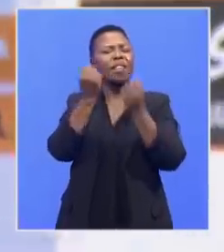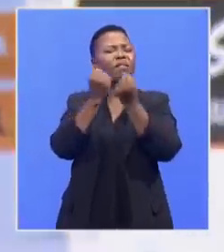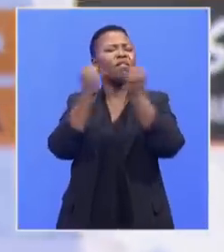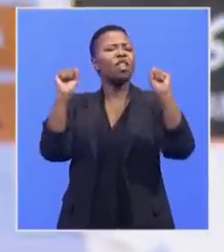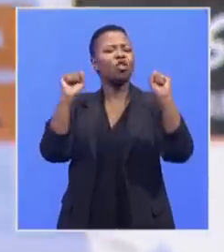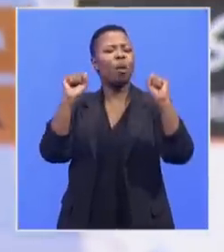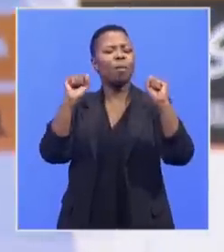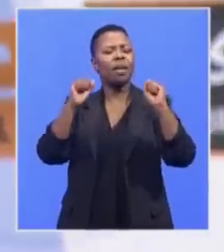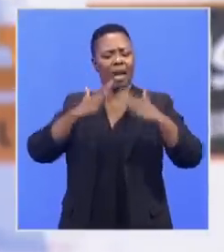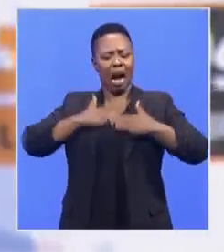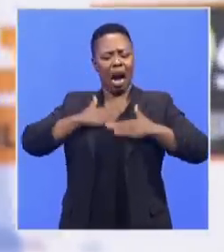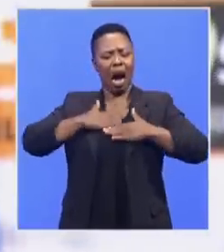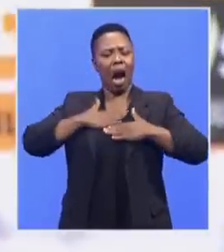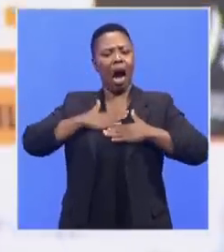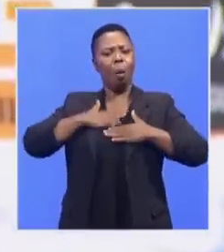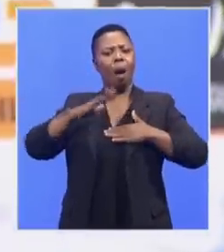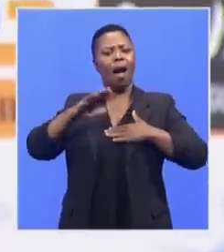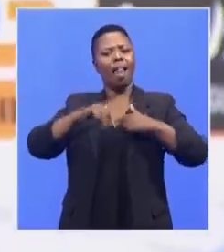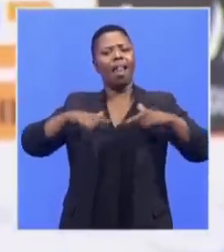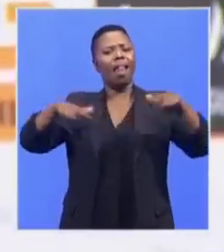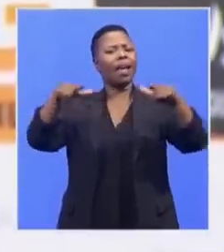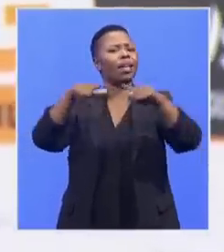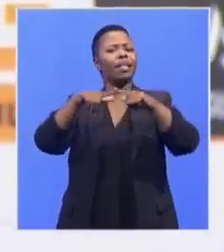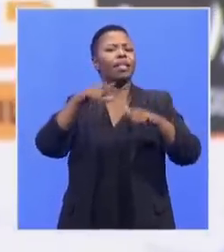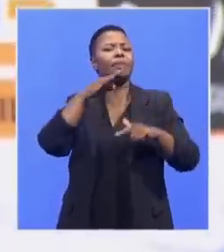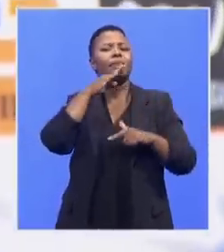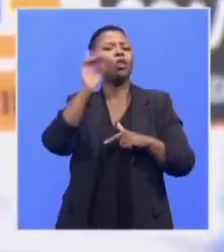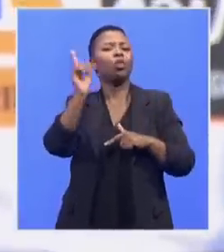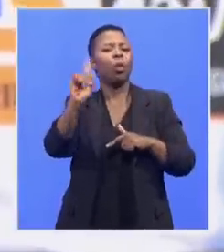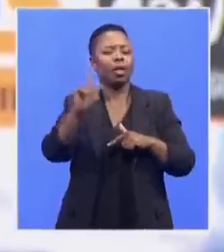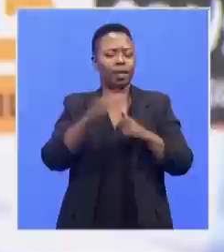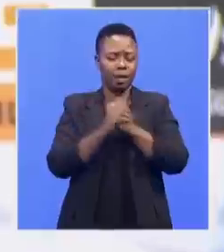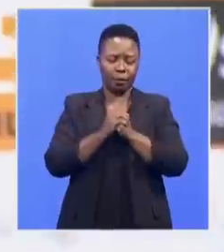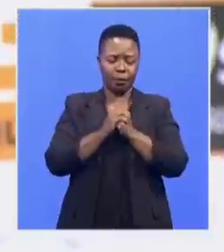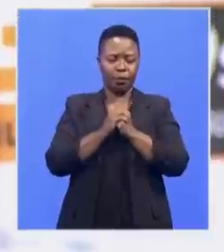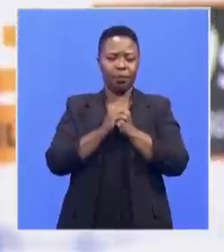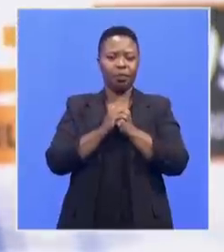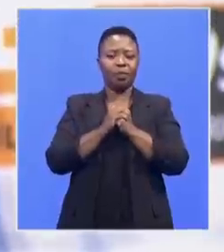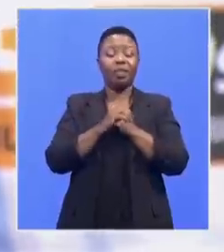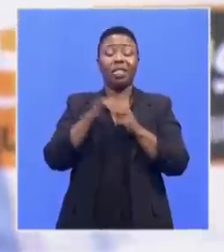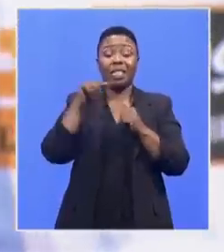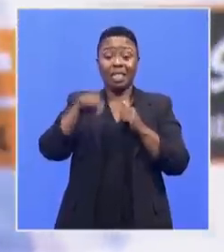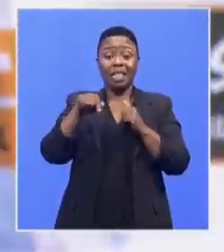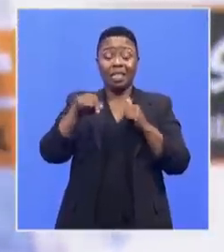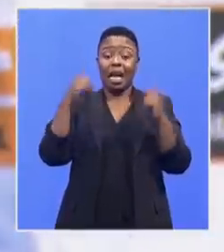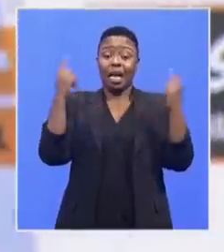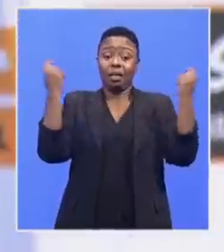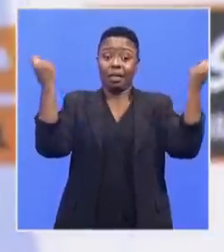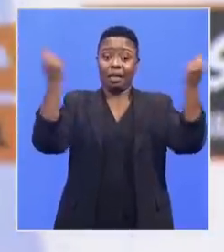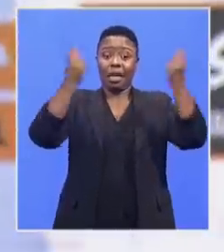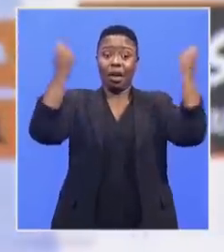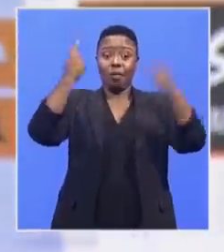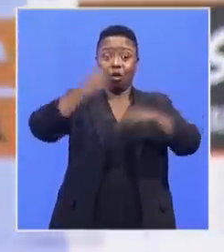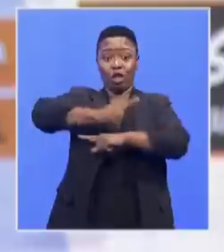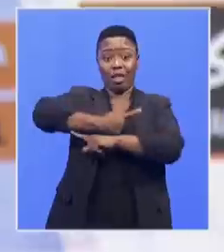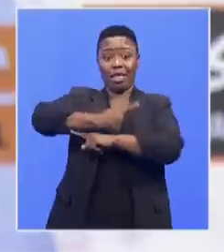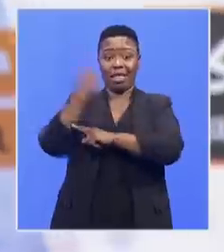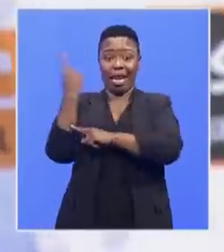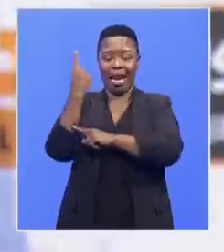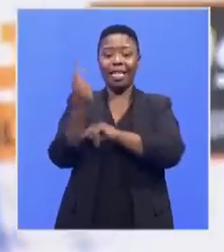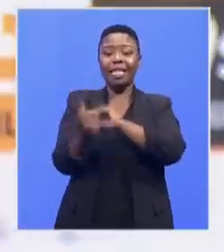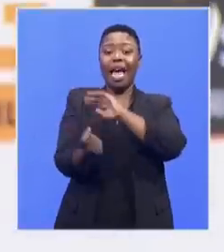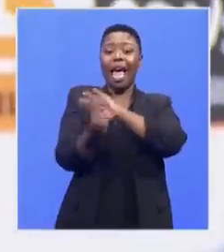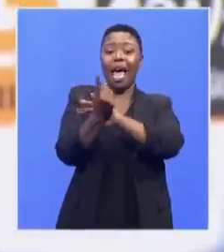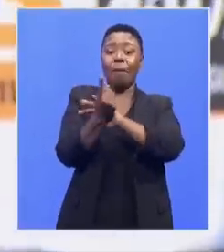fitting that the national celebration of Freedom Day is taking place here